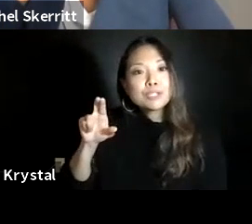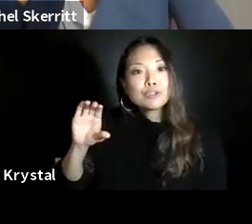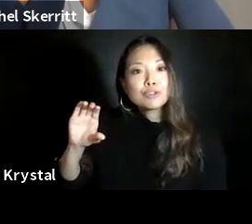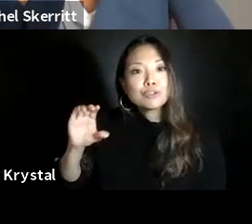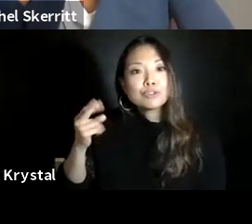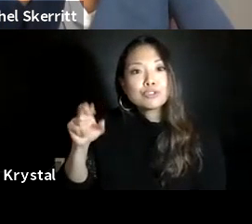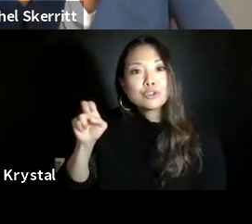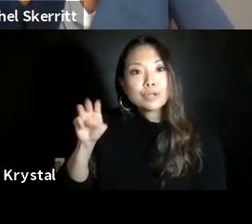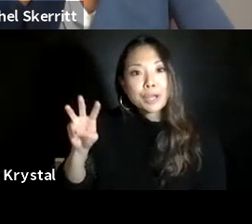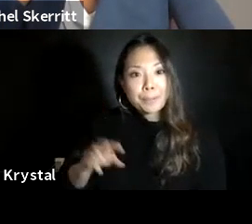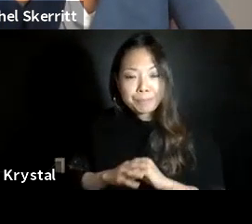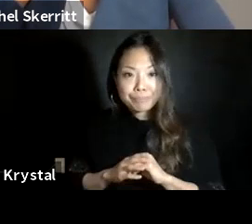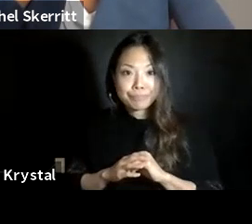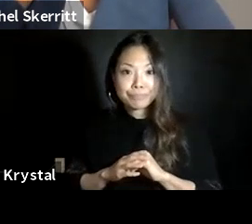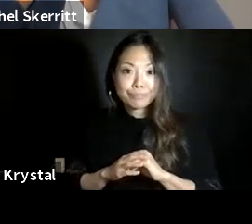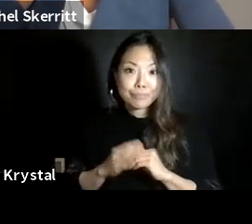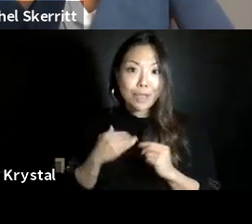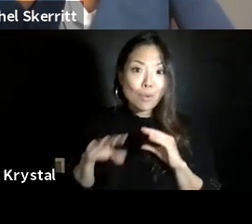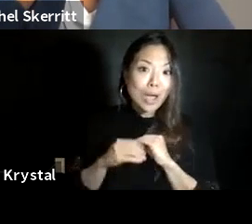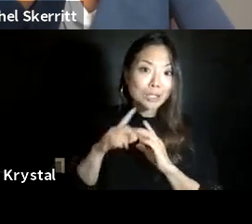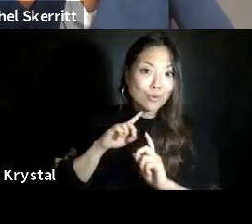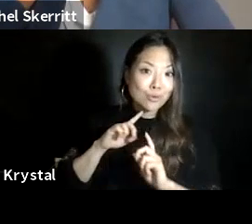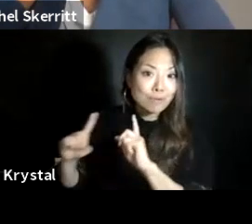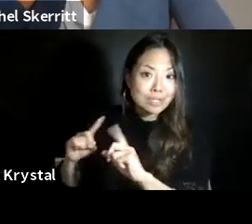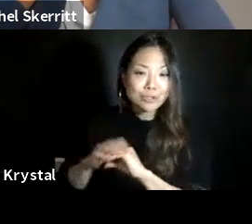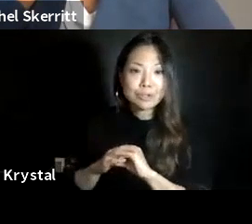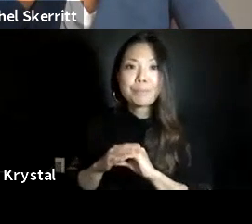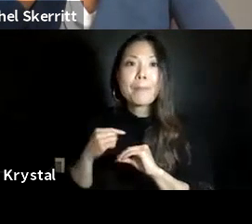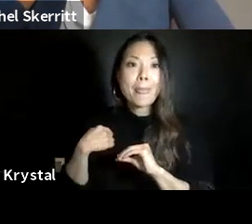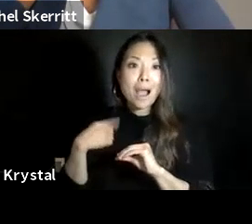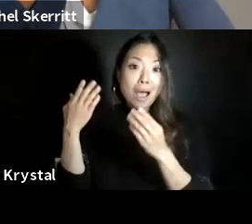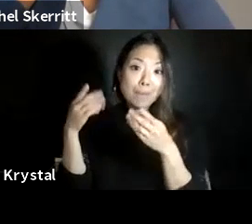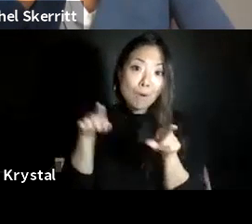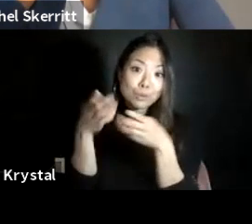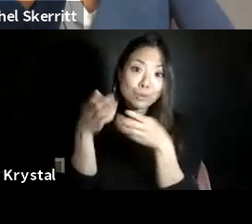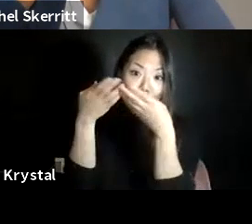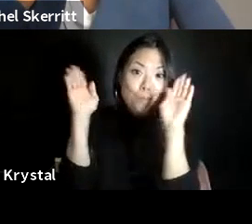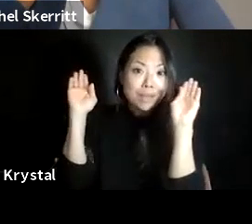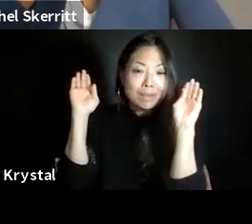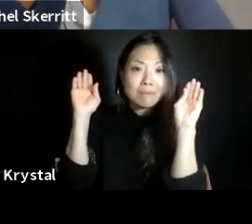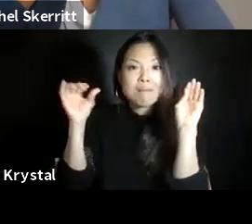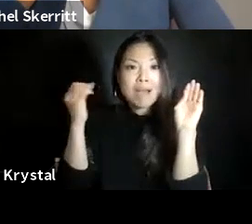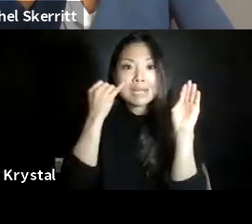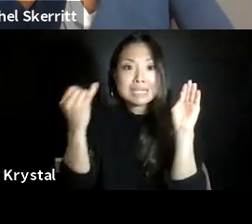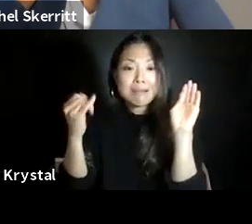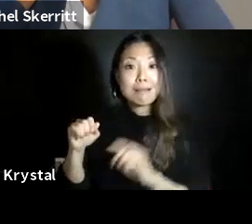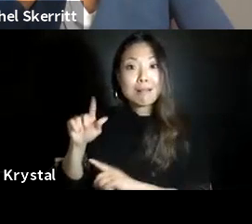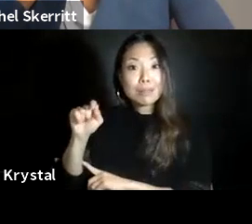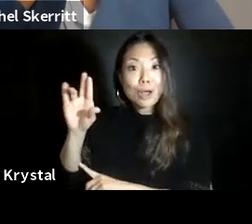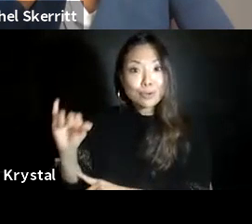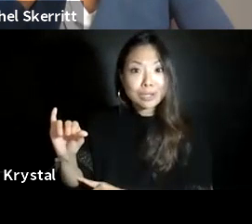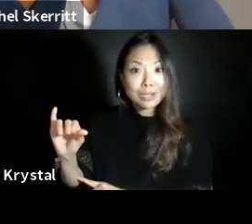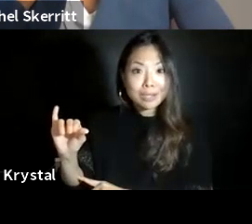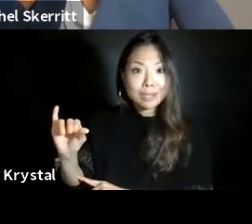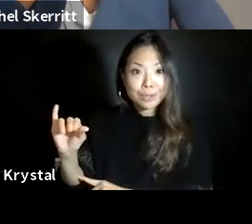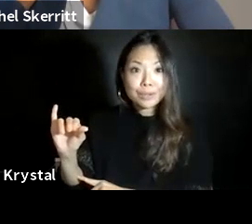Yeah, so I think just adding to the conversation, I would also be open to a lottery that in